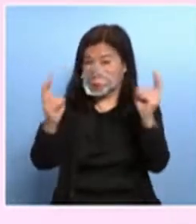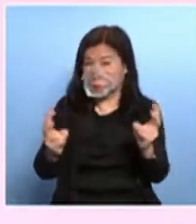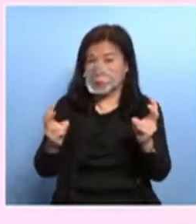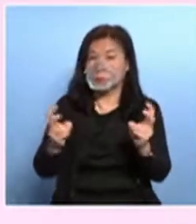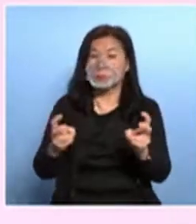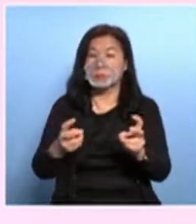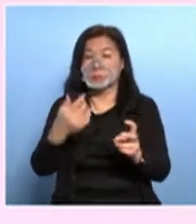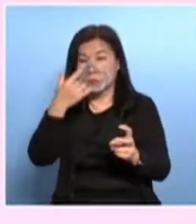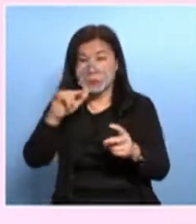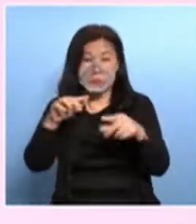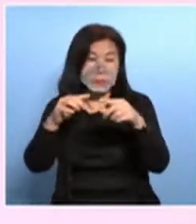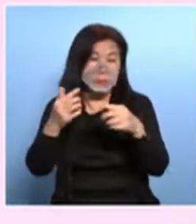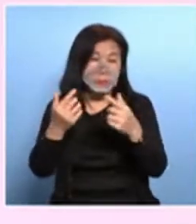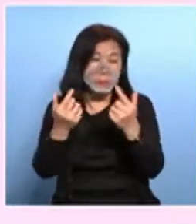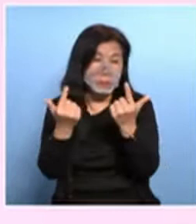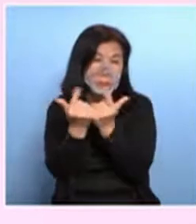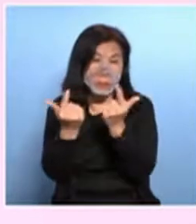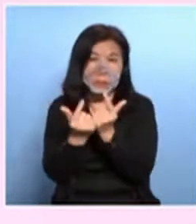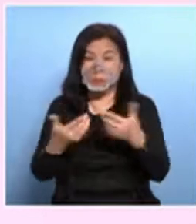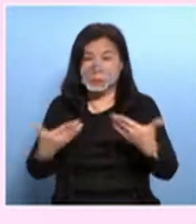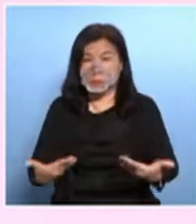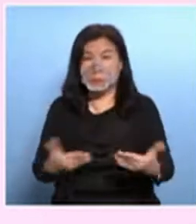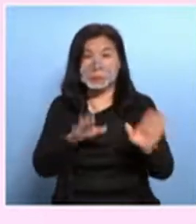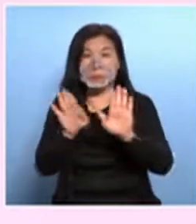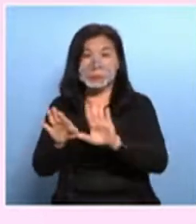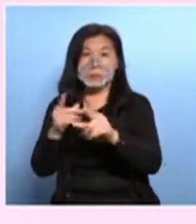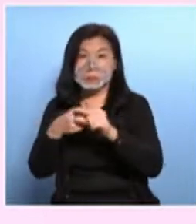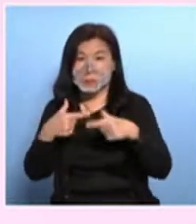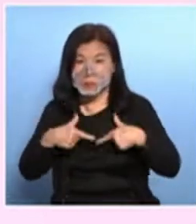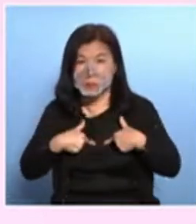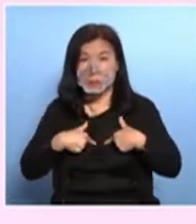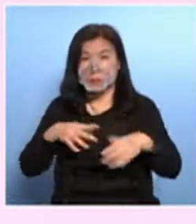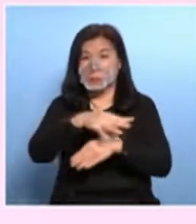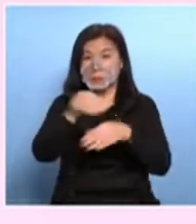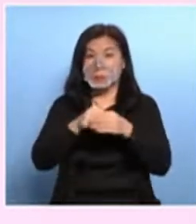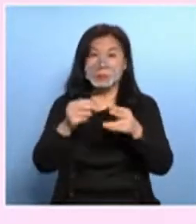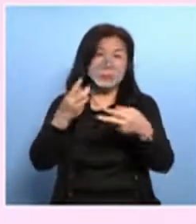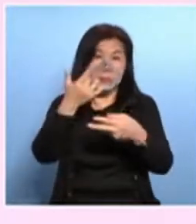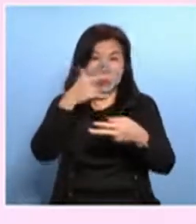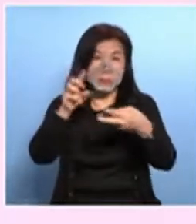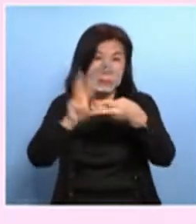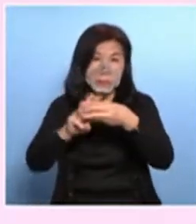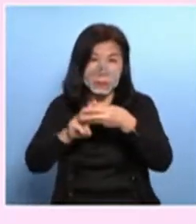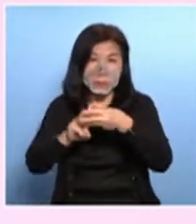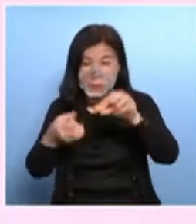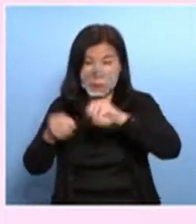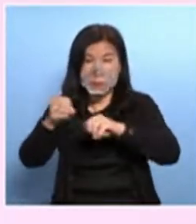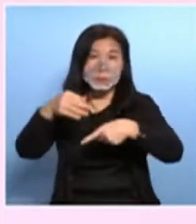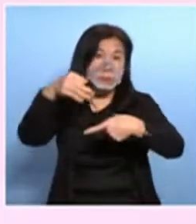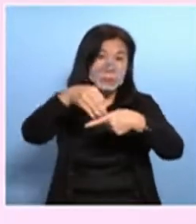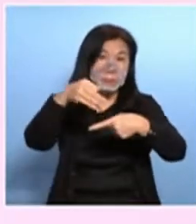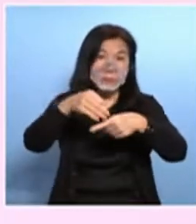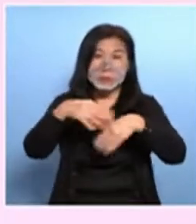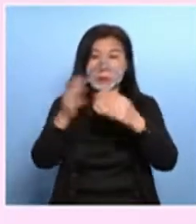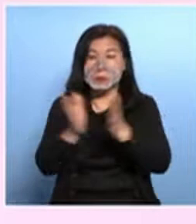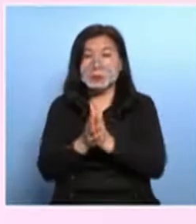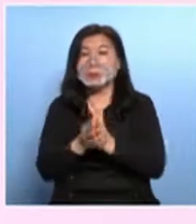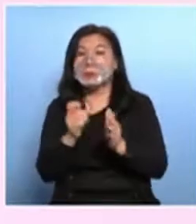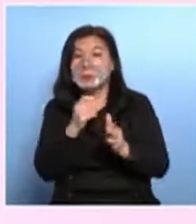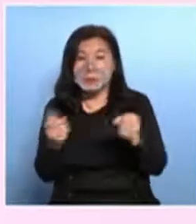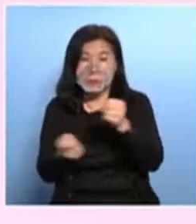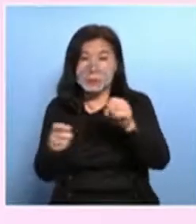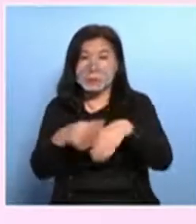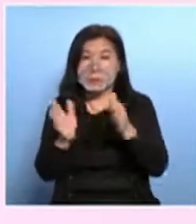Hung Shui Kiu Hachun can also be developed into the new Territories North Modern Services Center. As regards development areas including